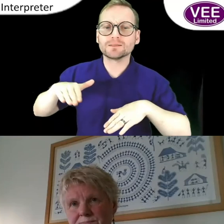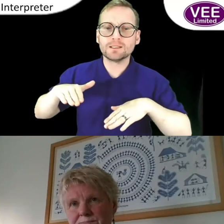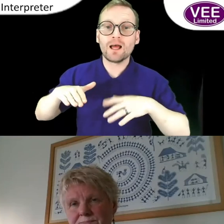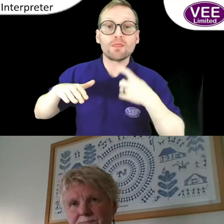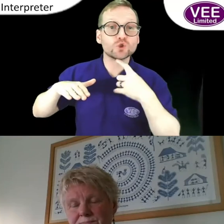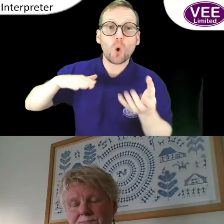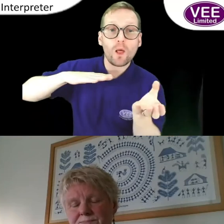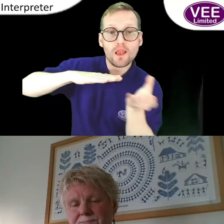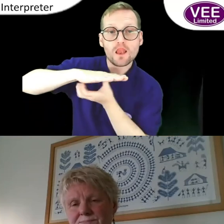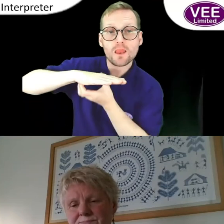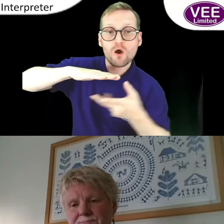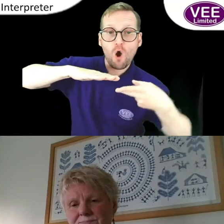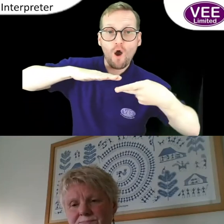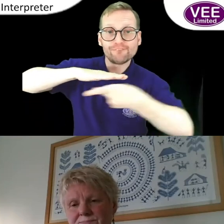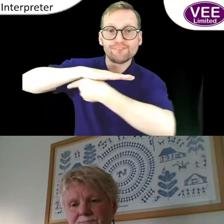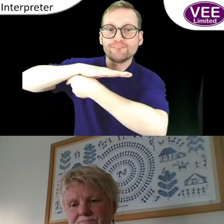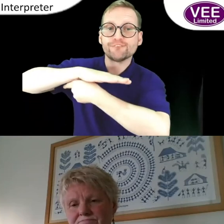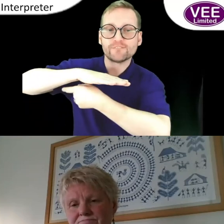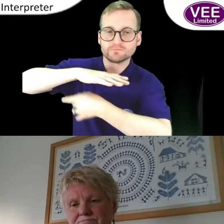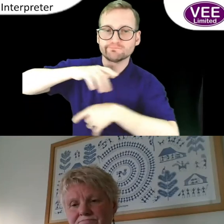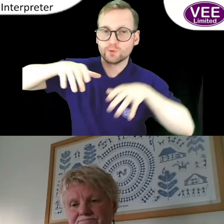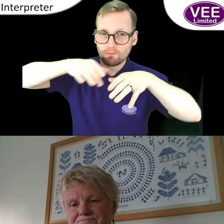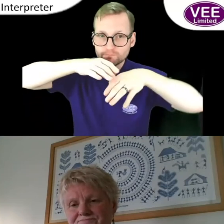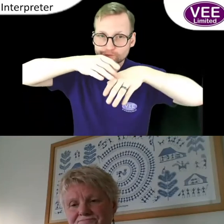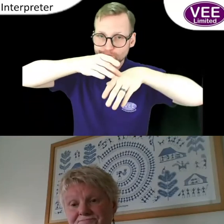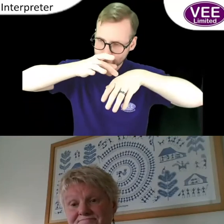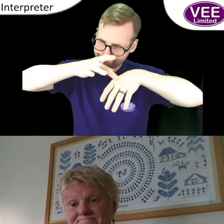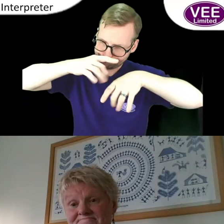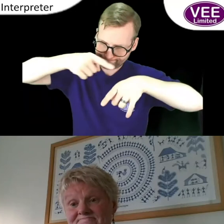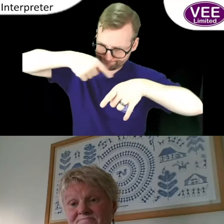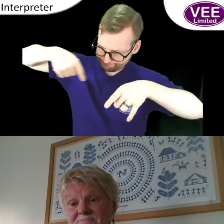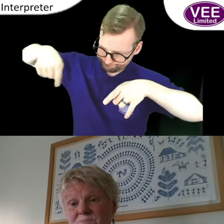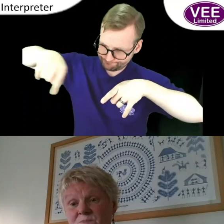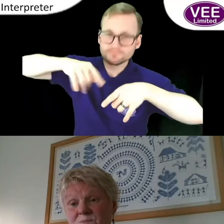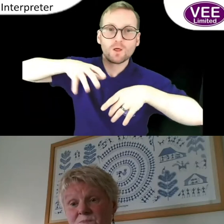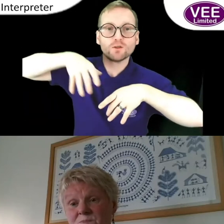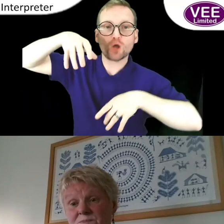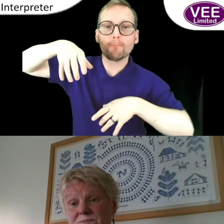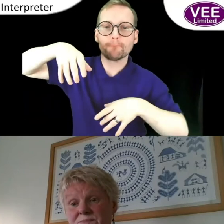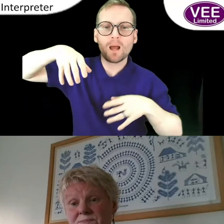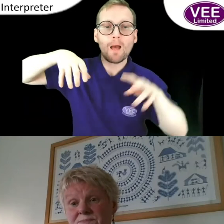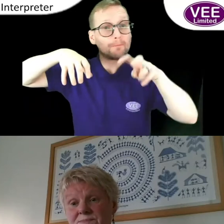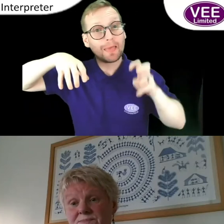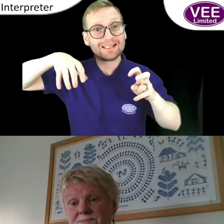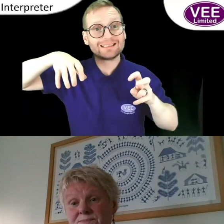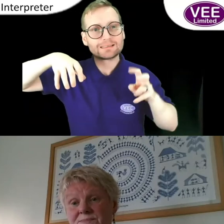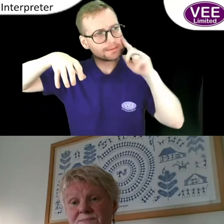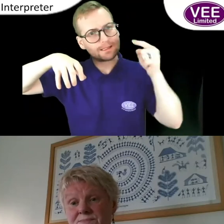sole out of the shoe. And many police borders took this